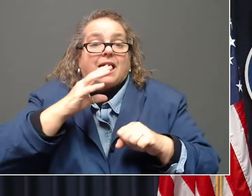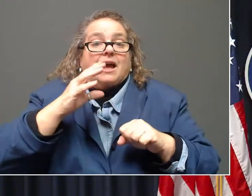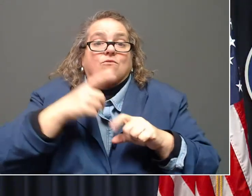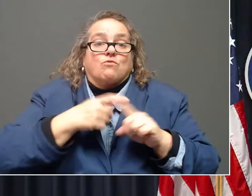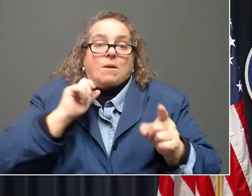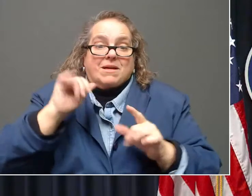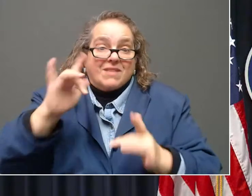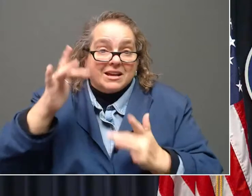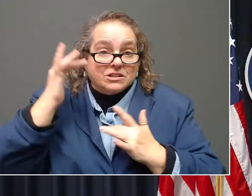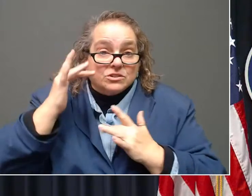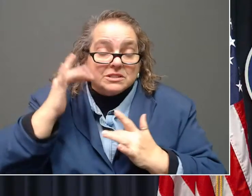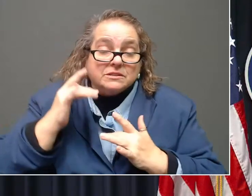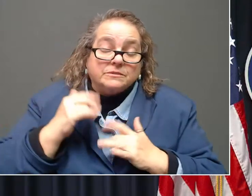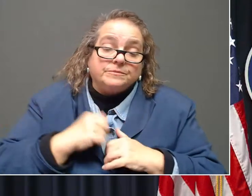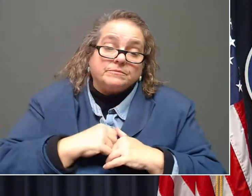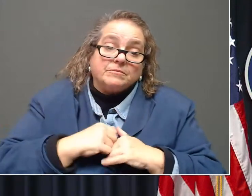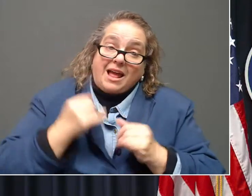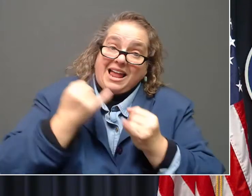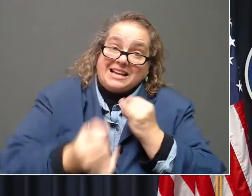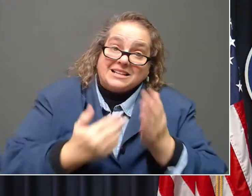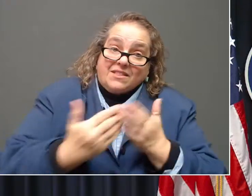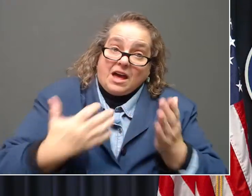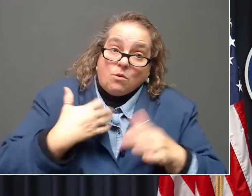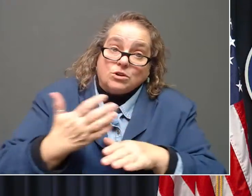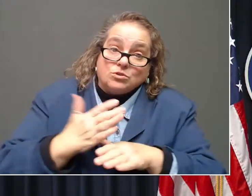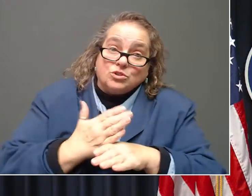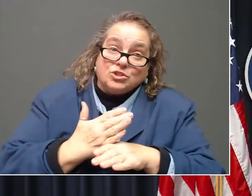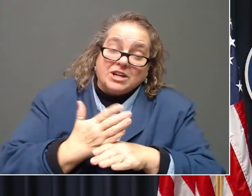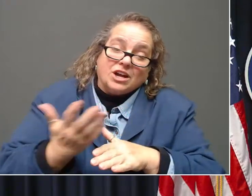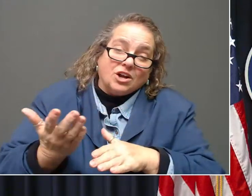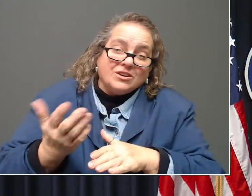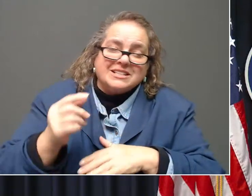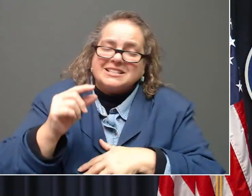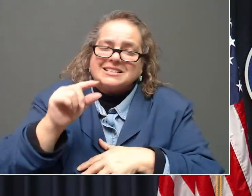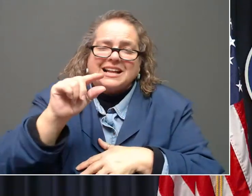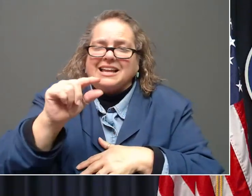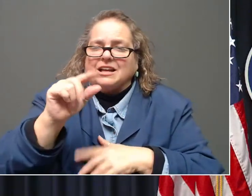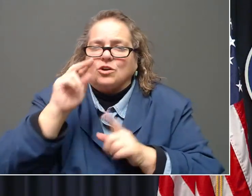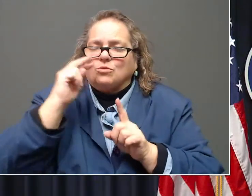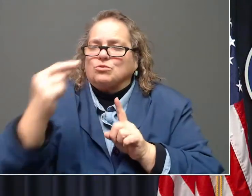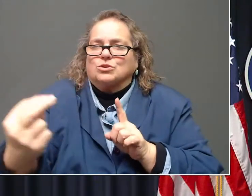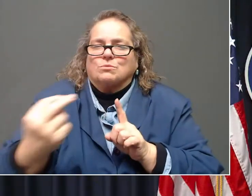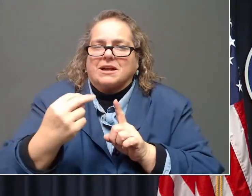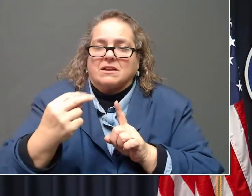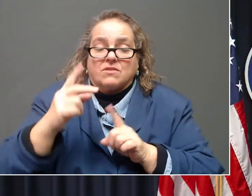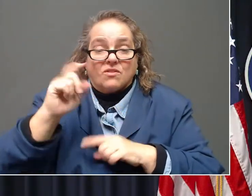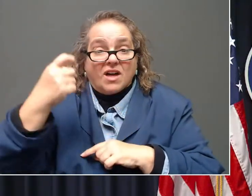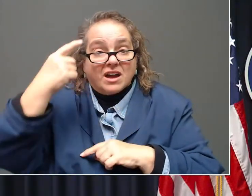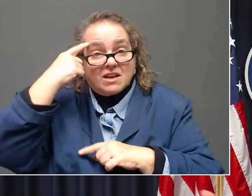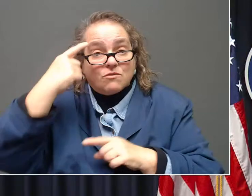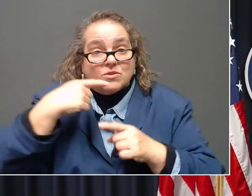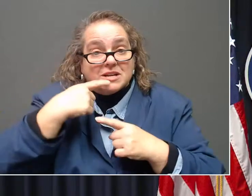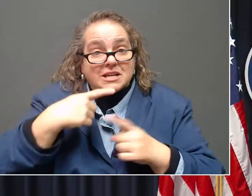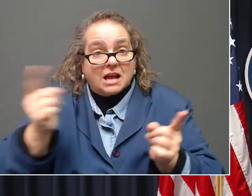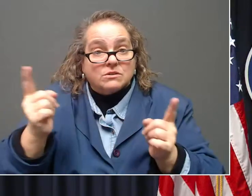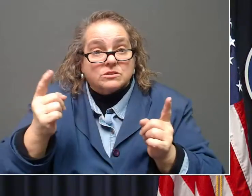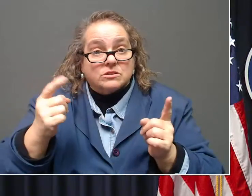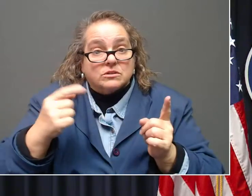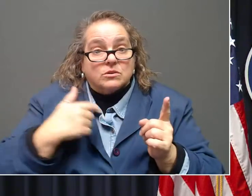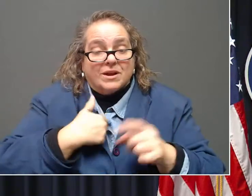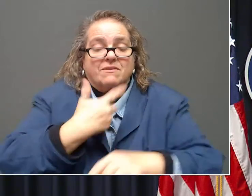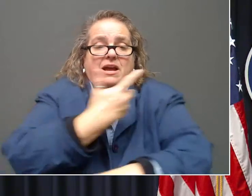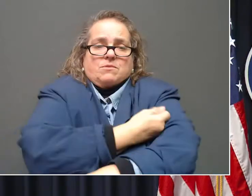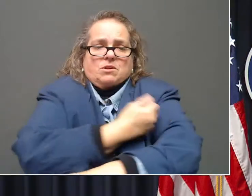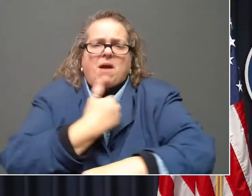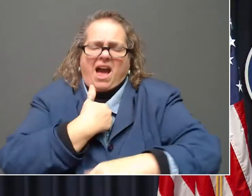first. The current focus is on people 70 and over. We've reached over 150,000 people. I'm pretty confident as I stand here and tell you